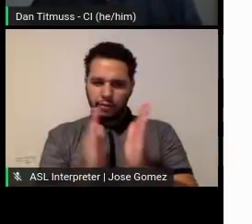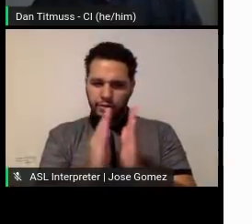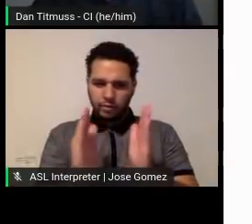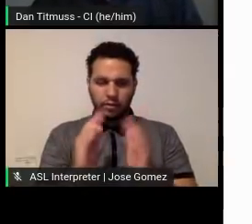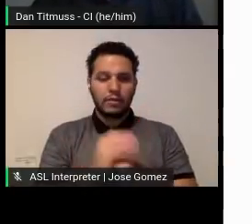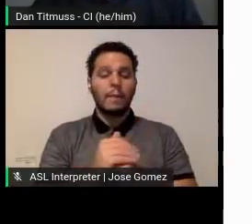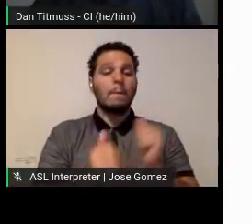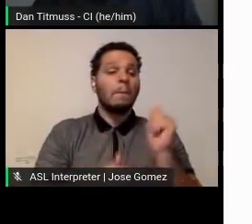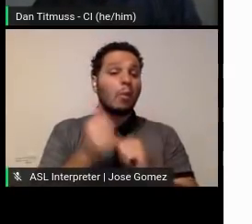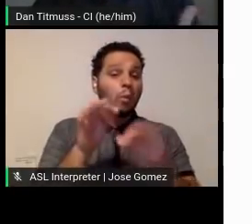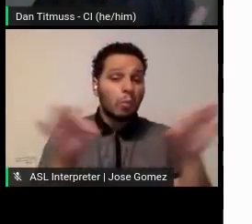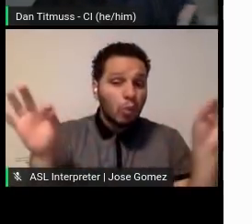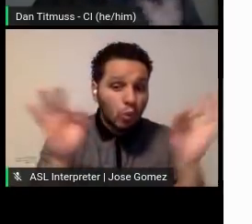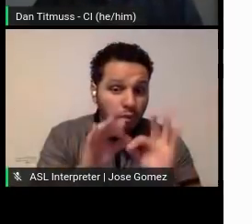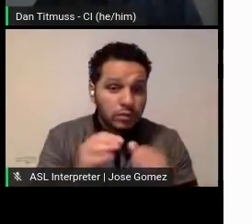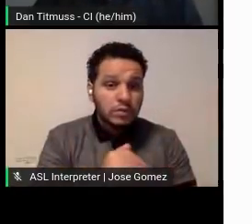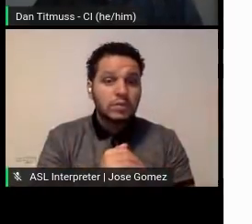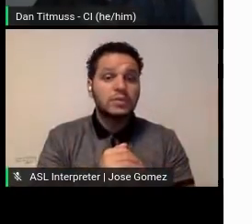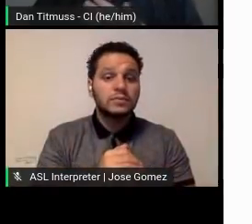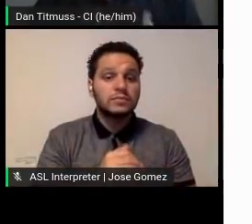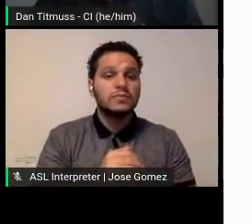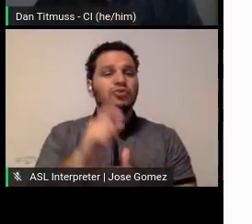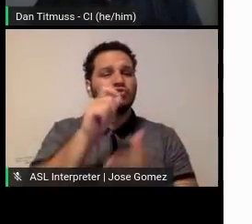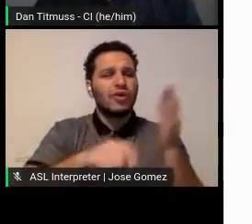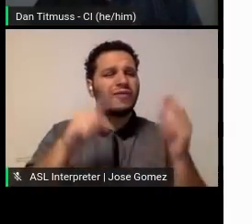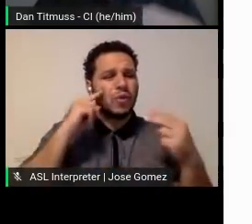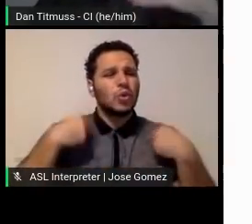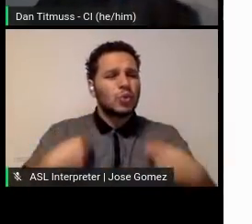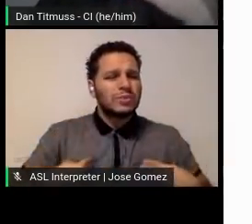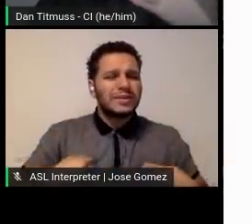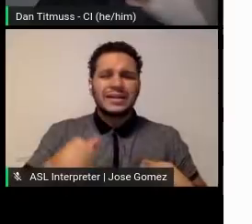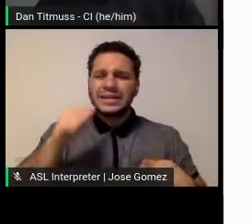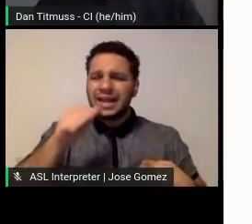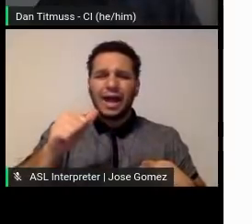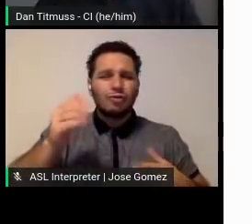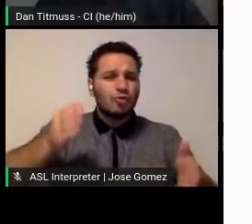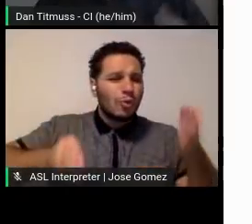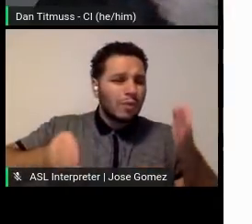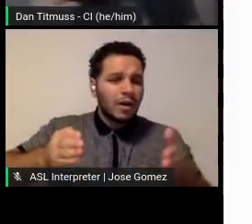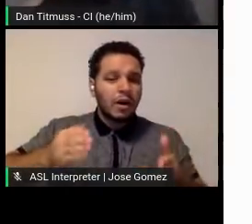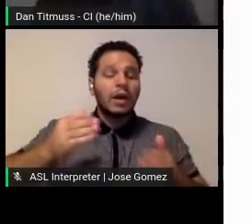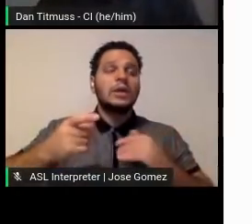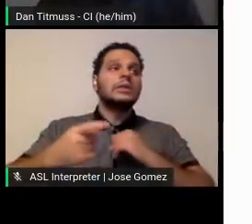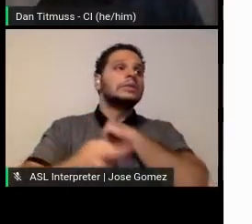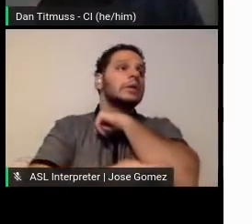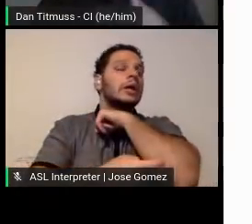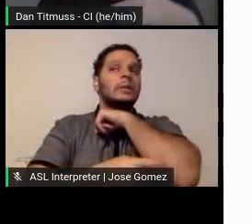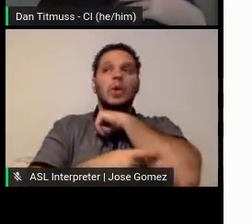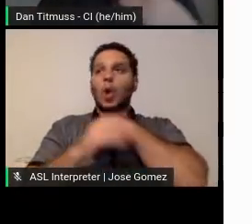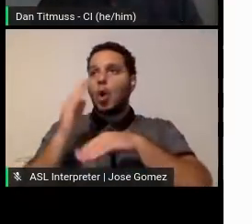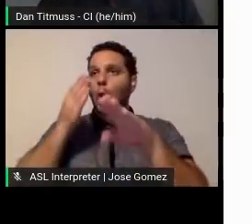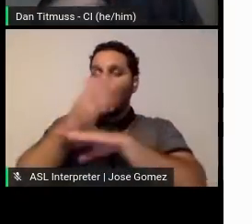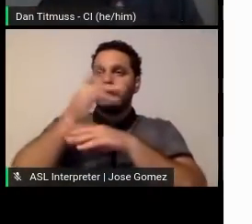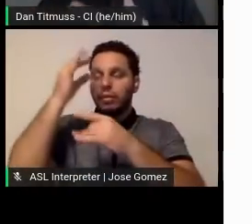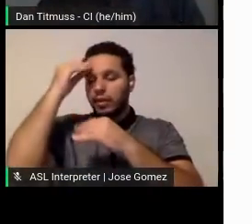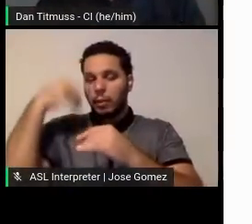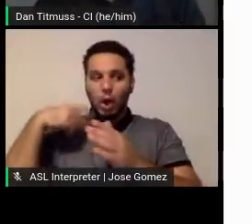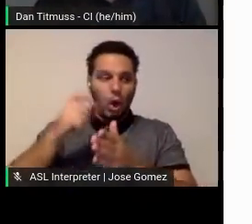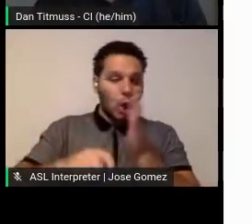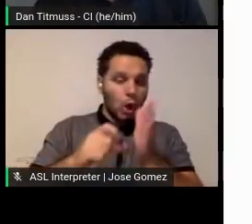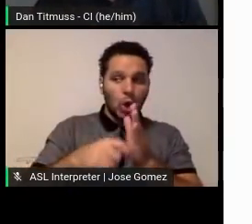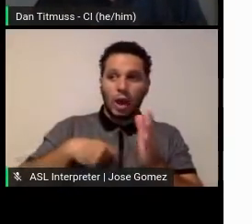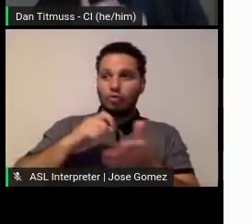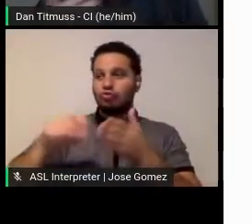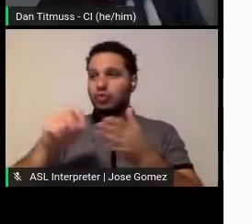But most importantly, write for humans, not robots. It can be so tempting to overthink your article and try to write for the